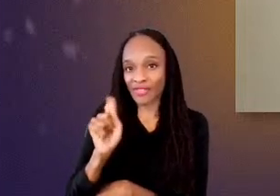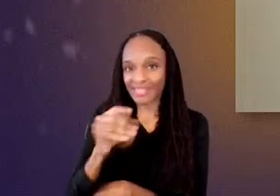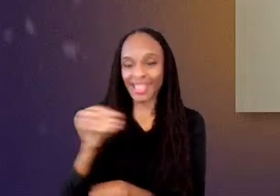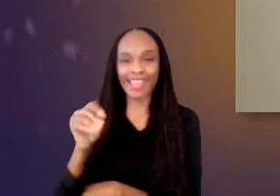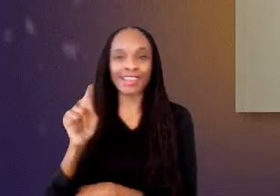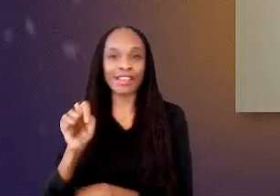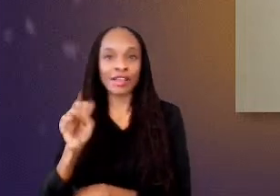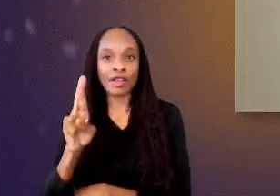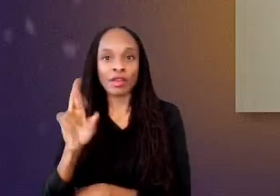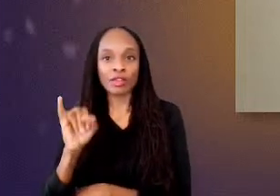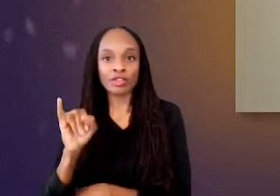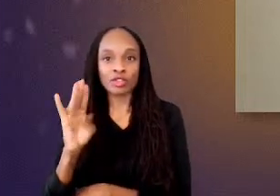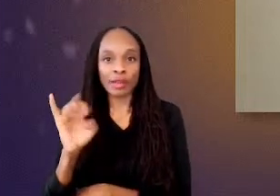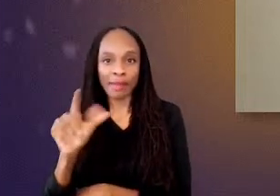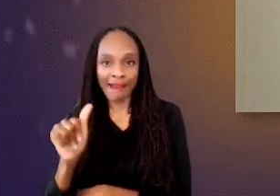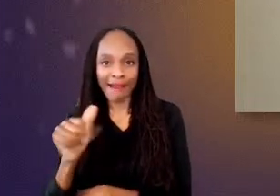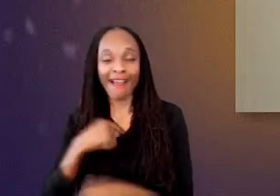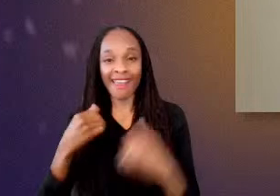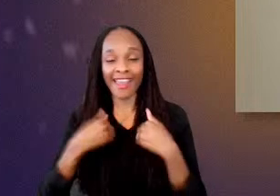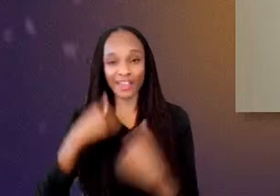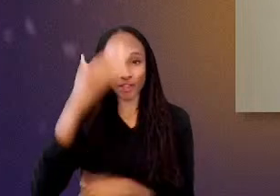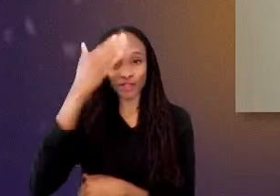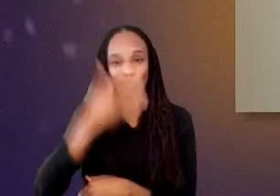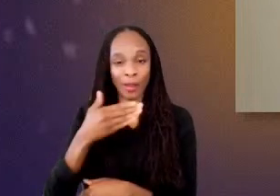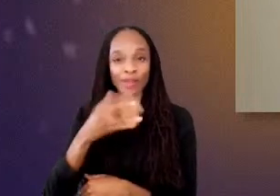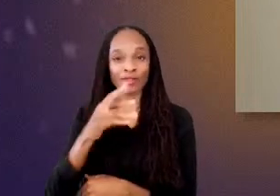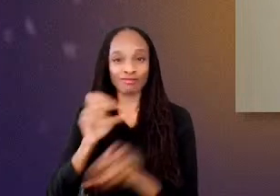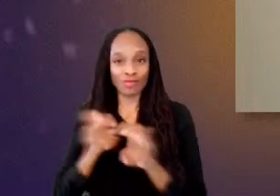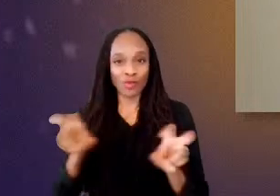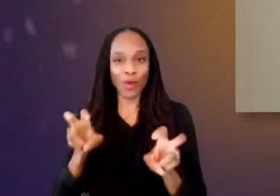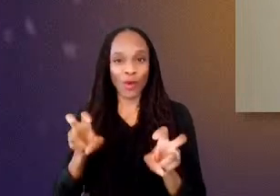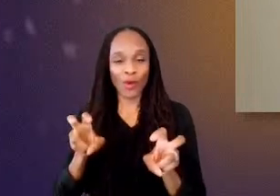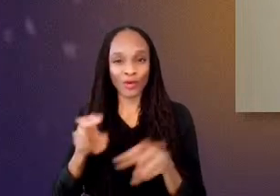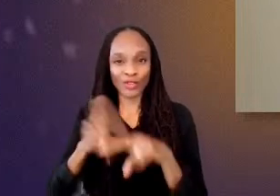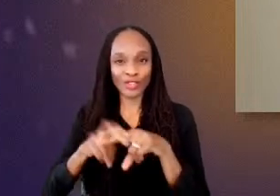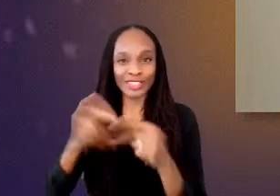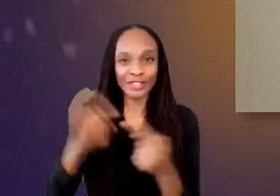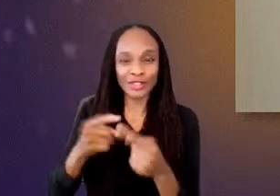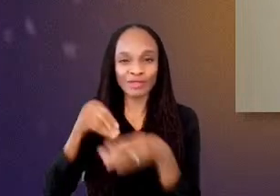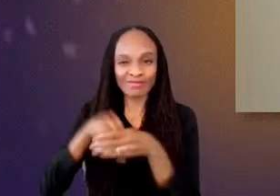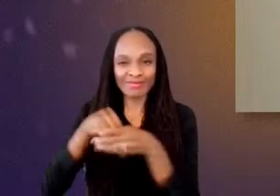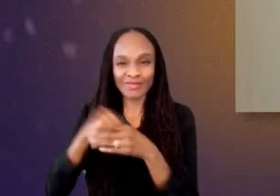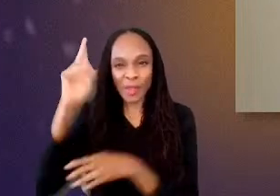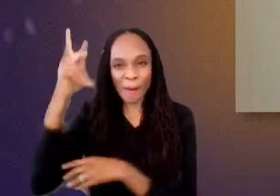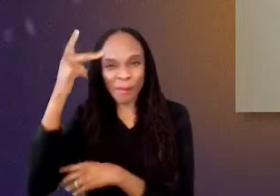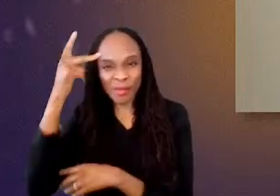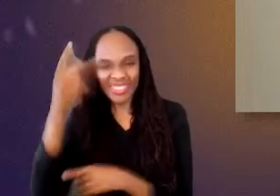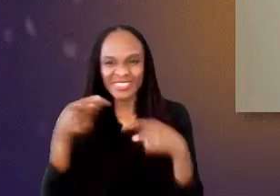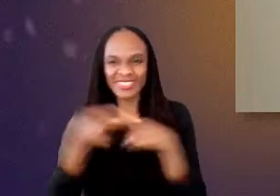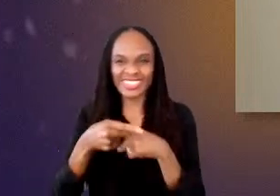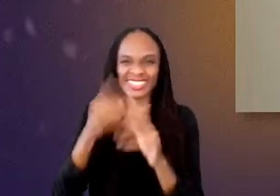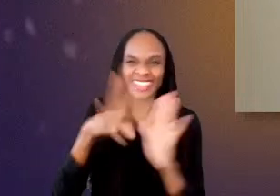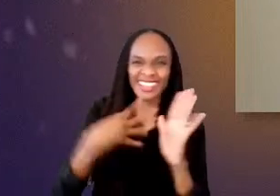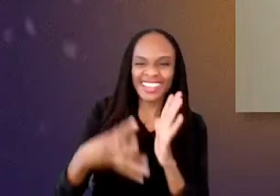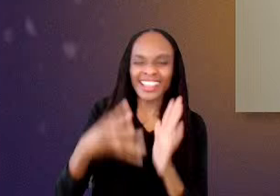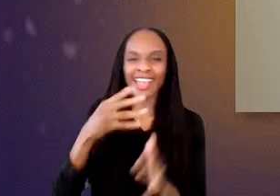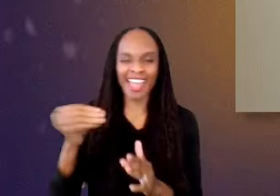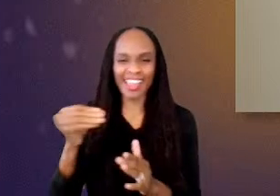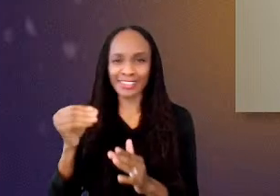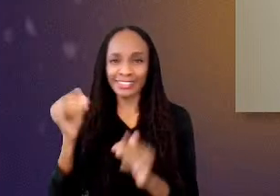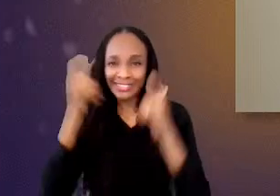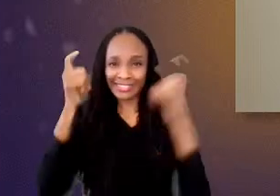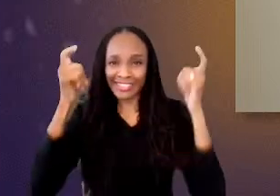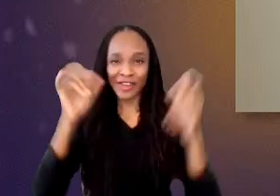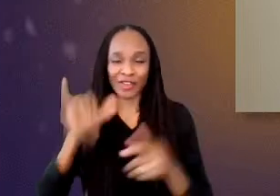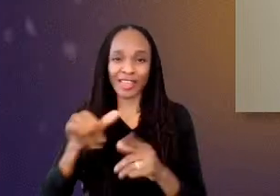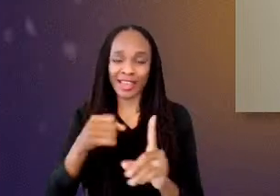seat to the internal politics, the conflicting agendas, and the incredible egos that populate the film festival